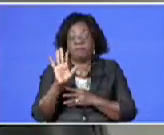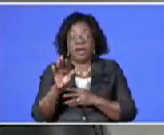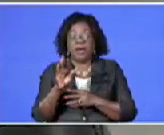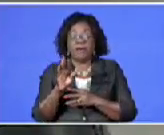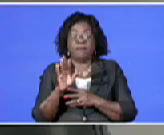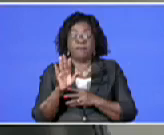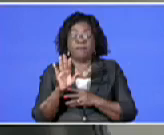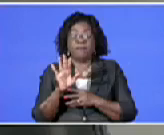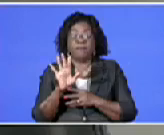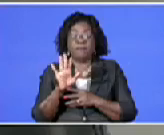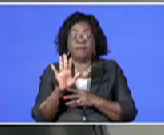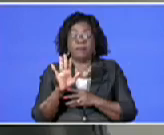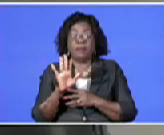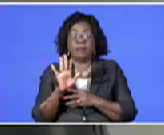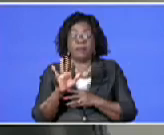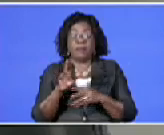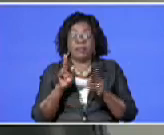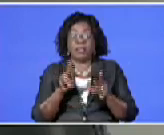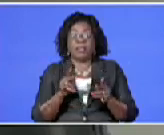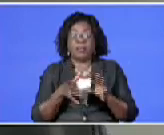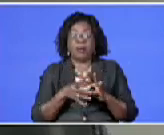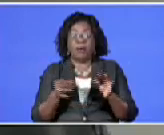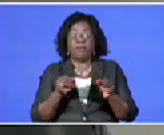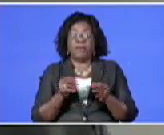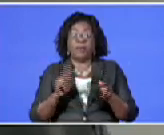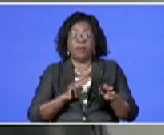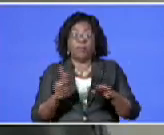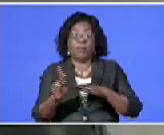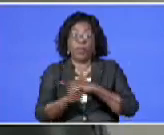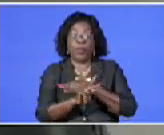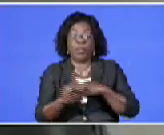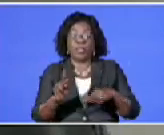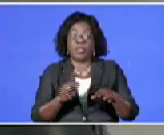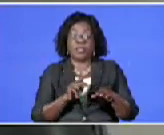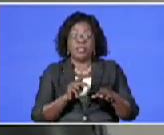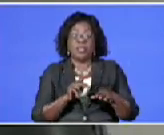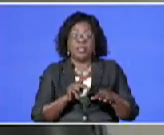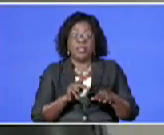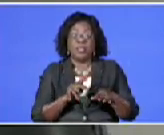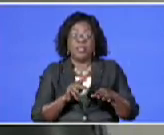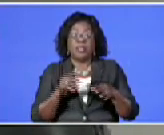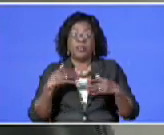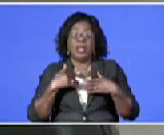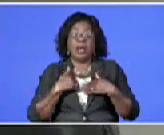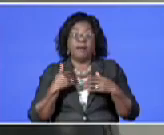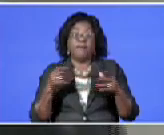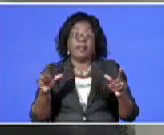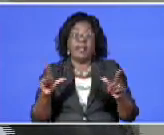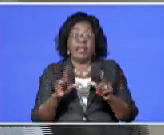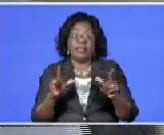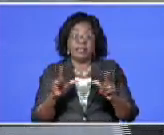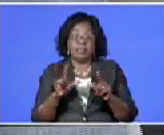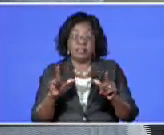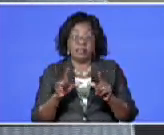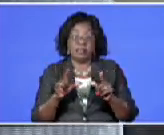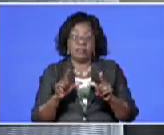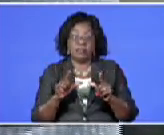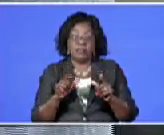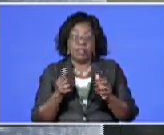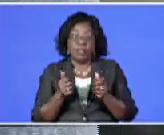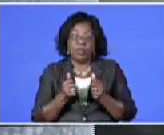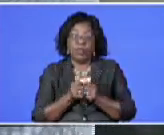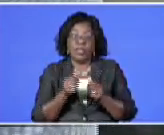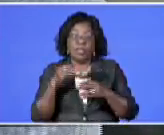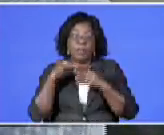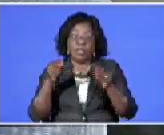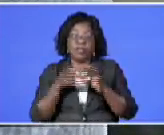current tenants of the port that have held licenses or leases with the